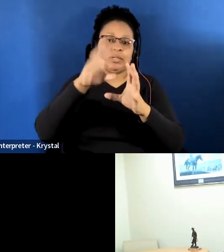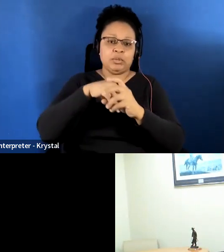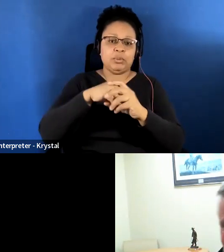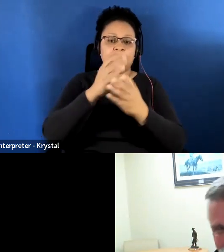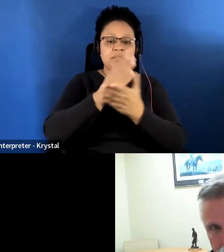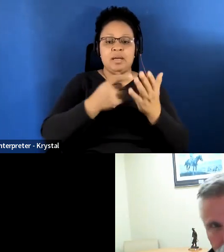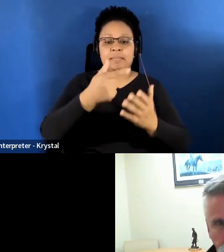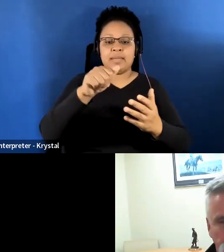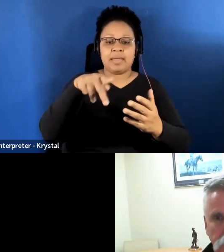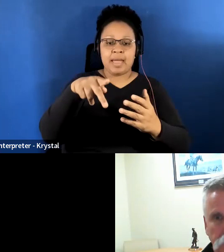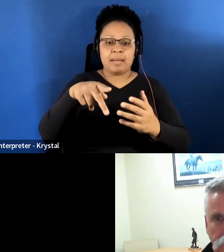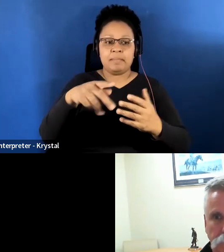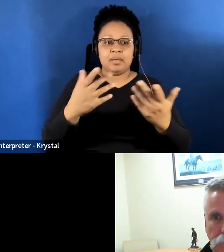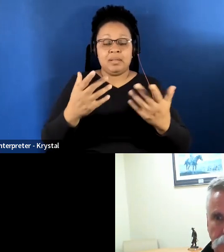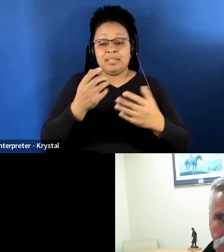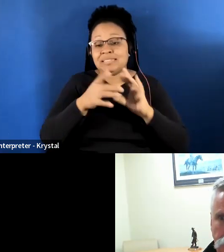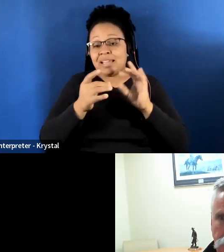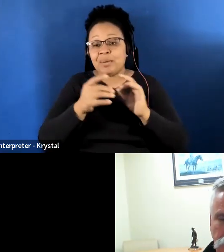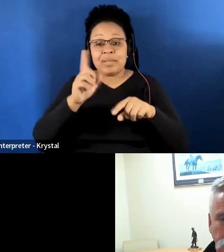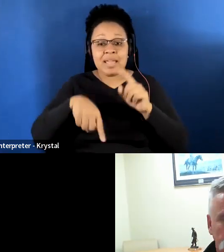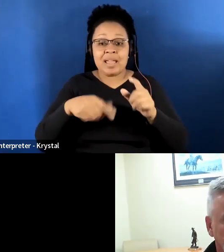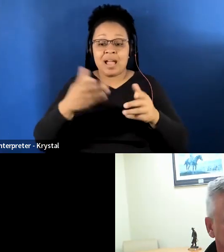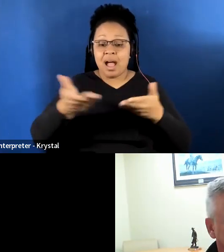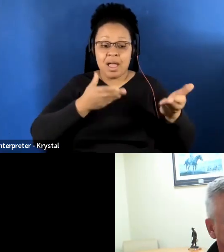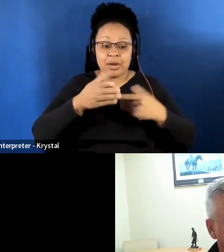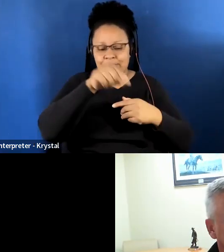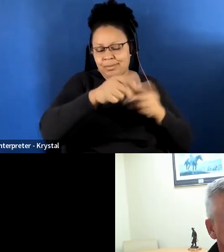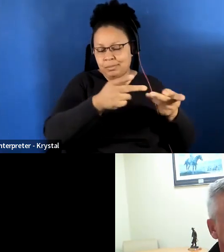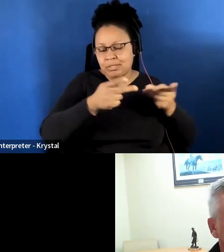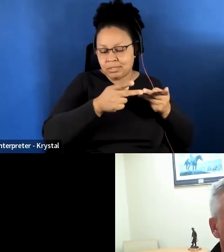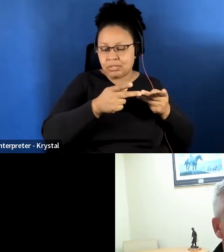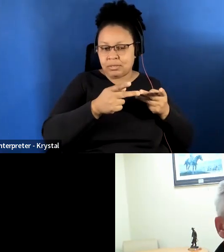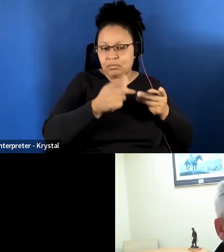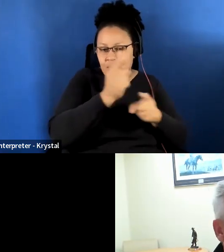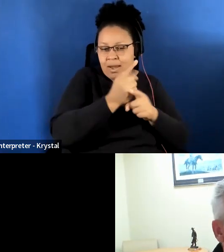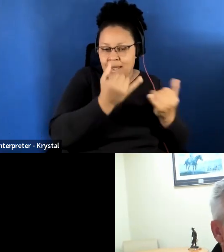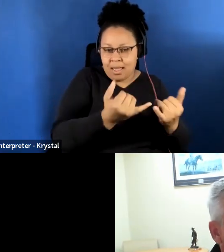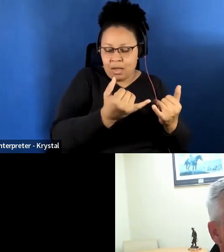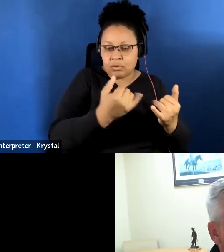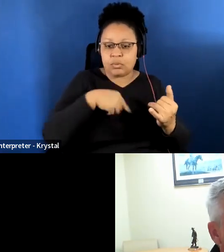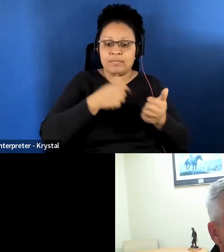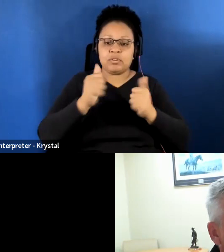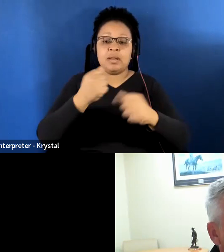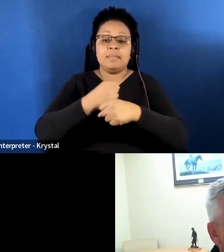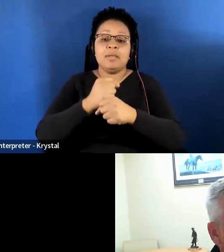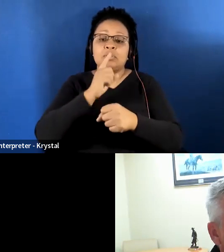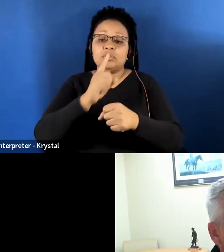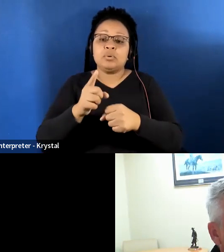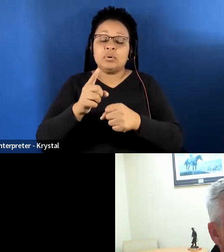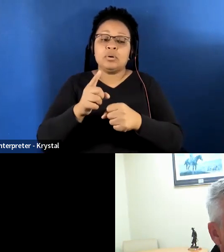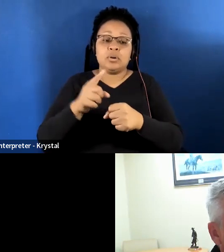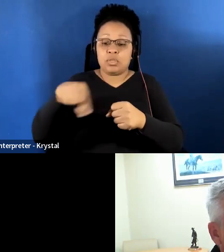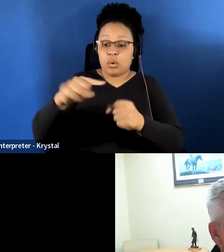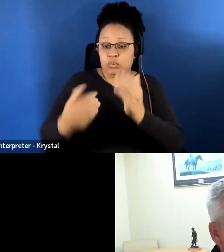and where we can't hire right now. And we've been dedicated to making sure that those